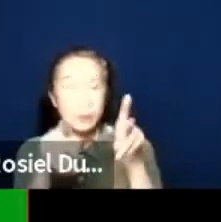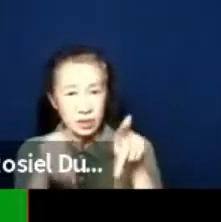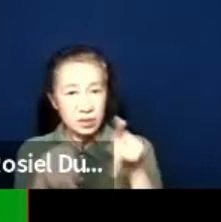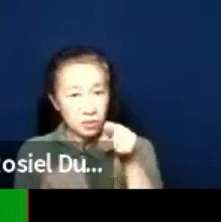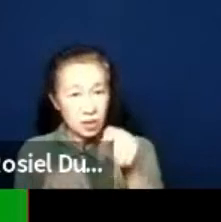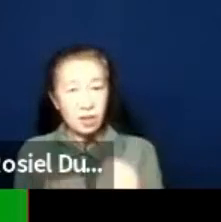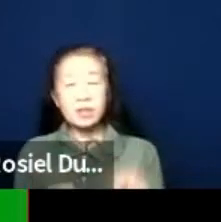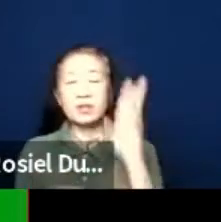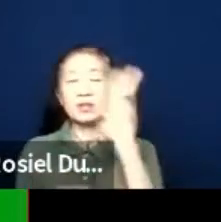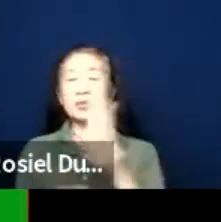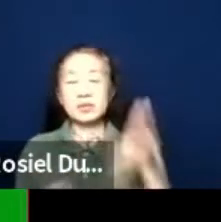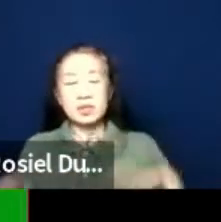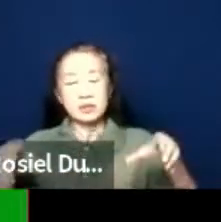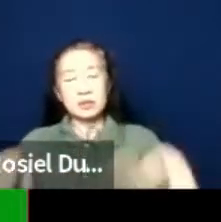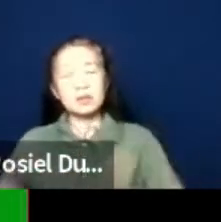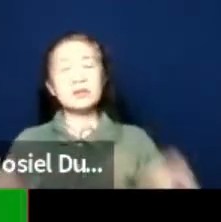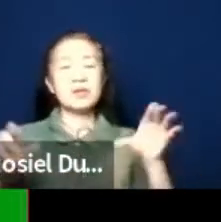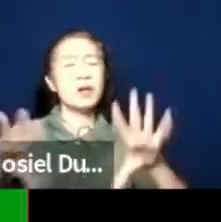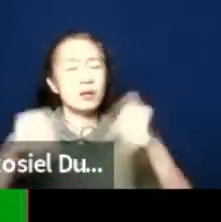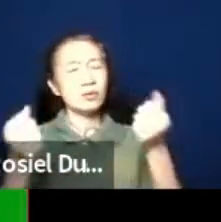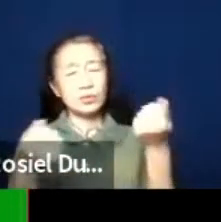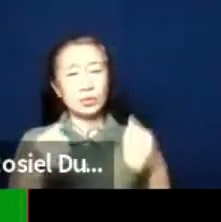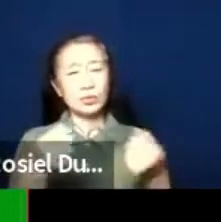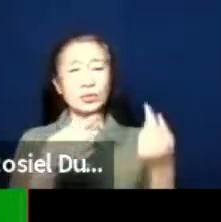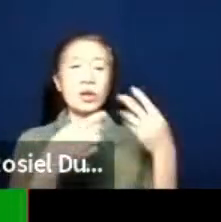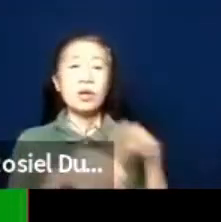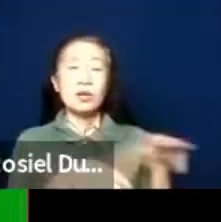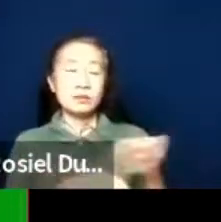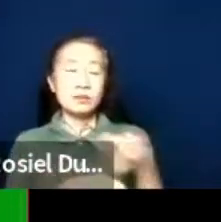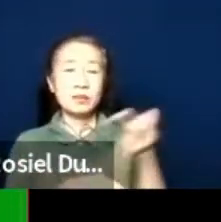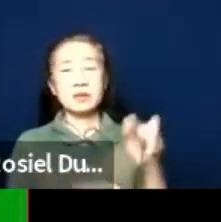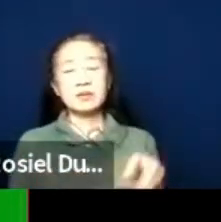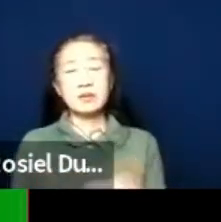this is what I suggested before during my talk at Northfield.